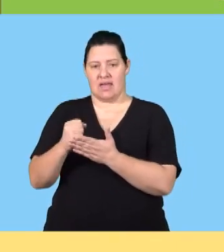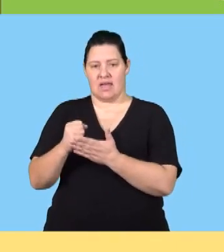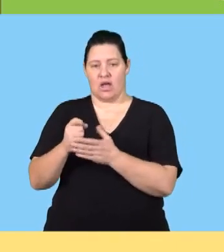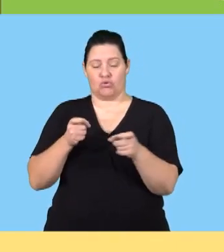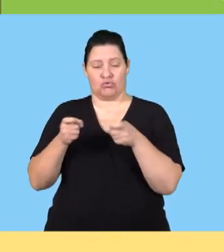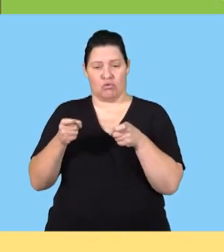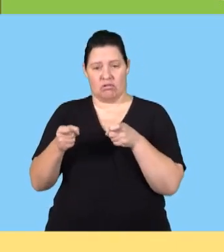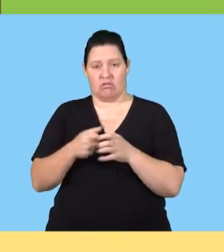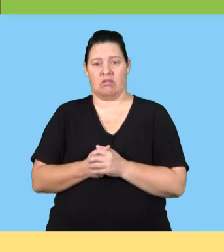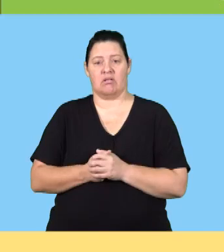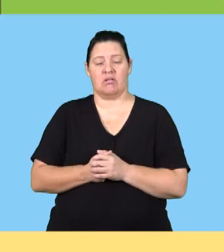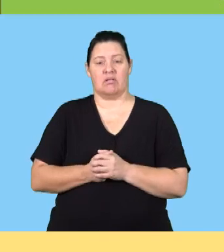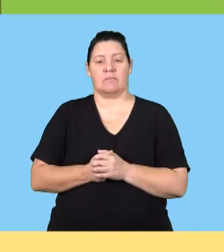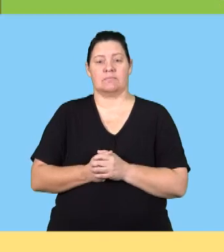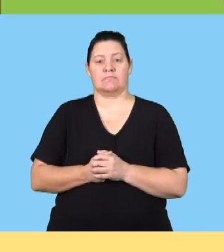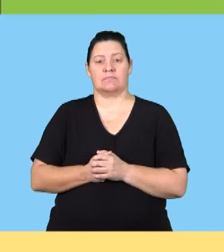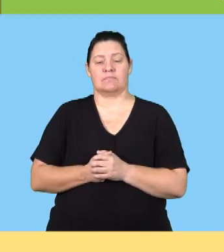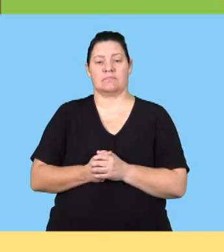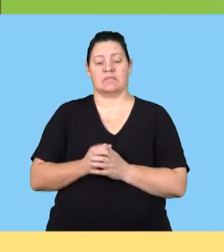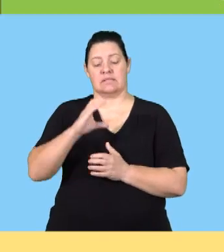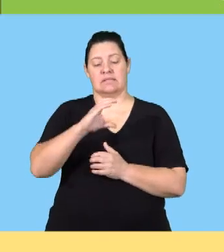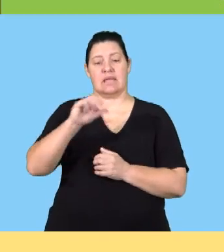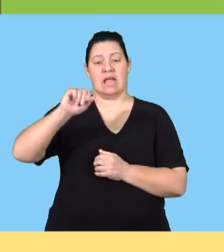creditors control. And then